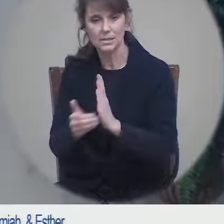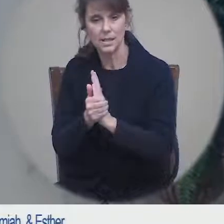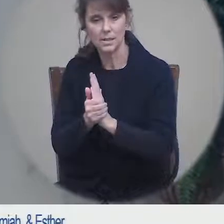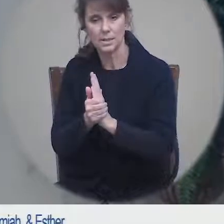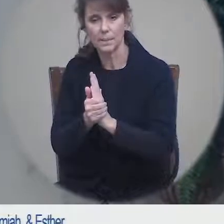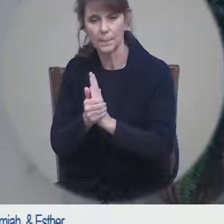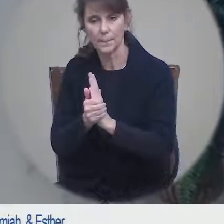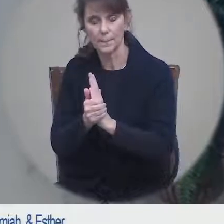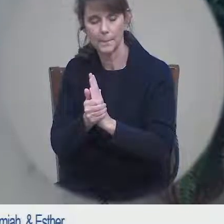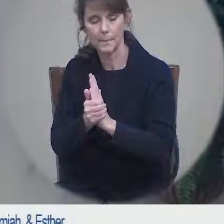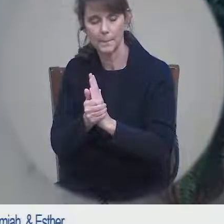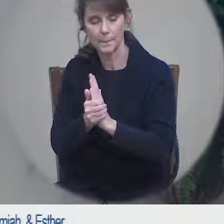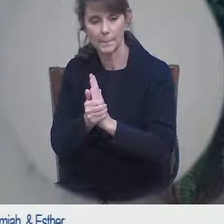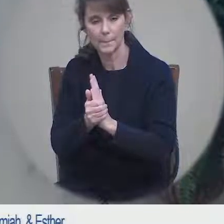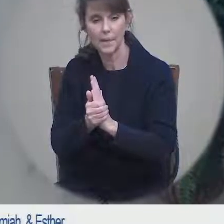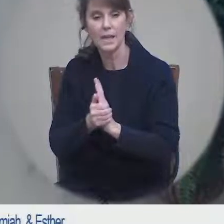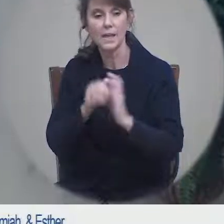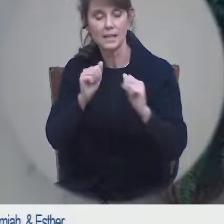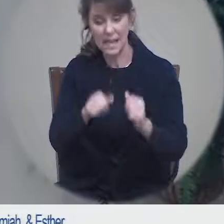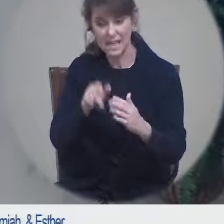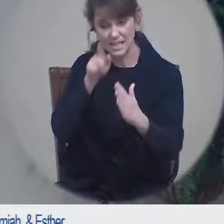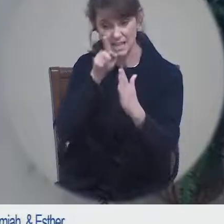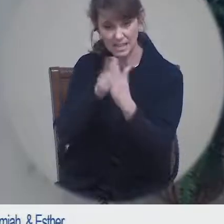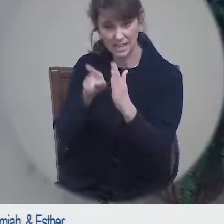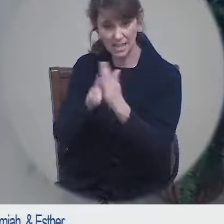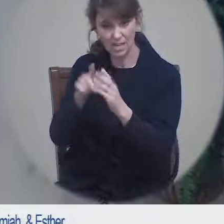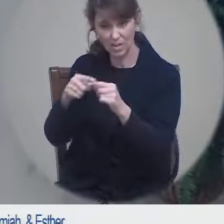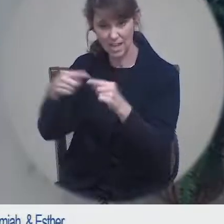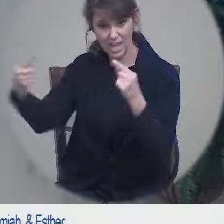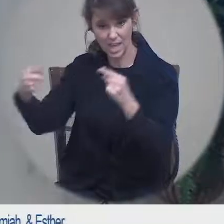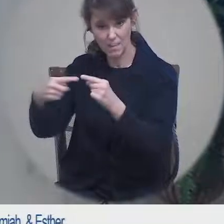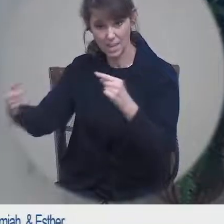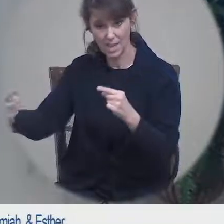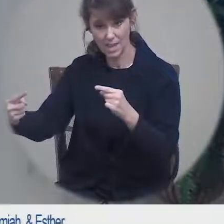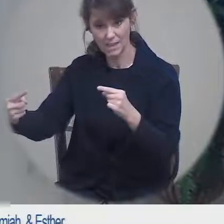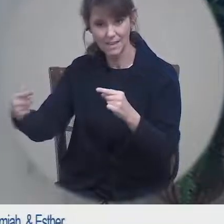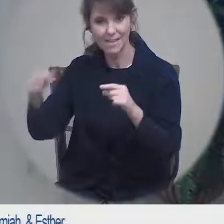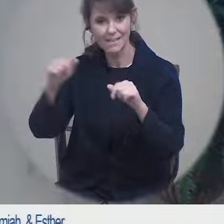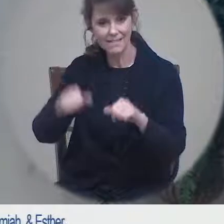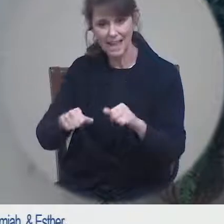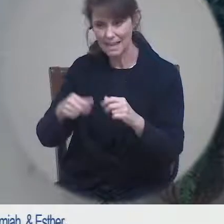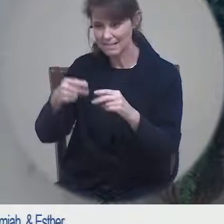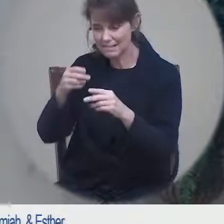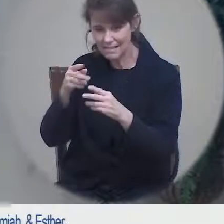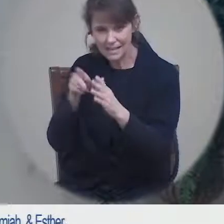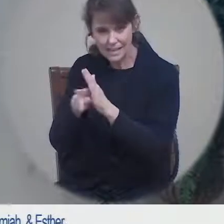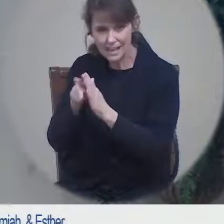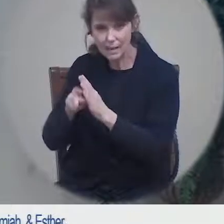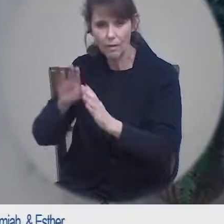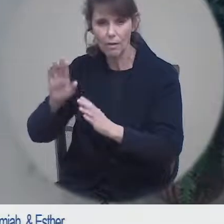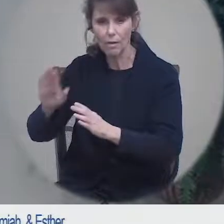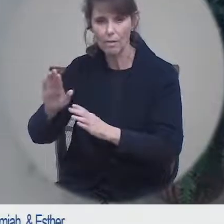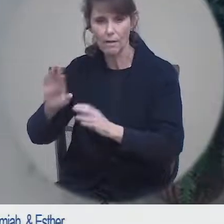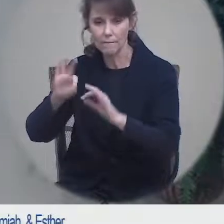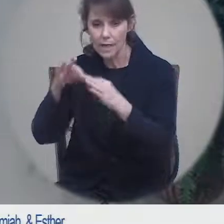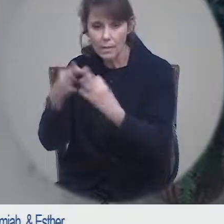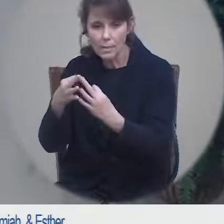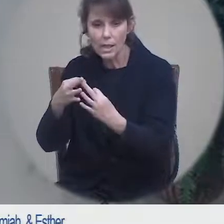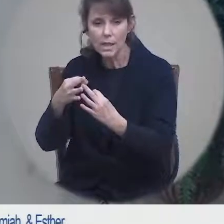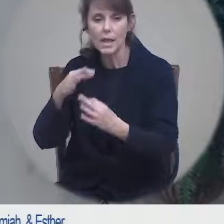do. Not only kill the enemies, but to kill families, the family members, and to plunder their spoil.